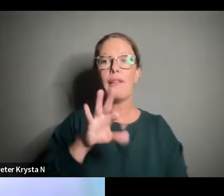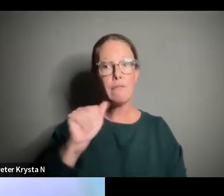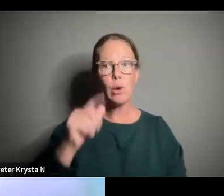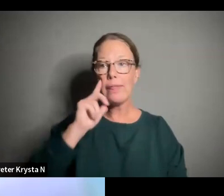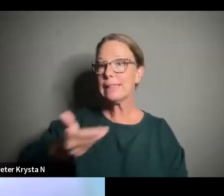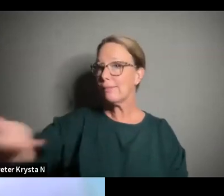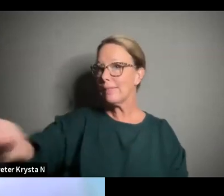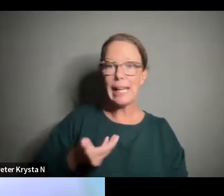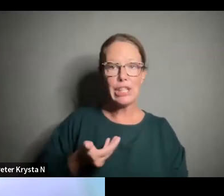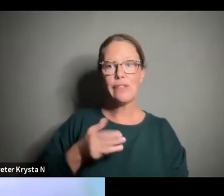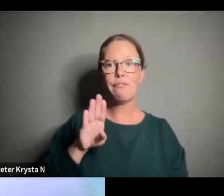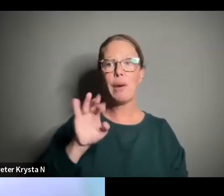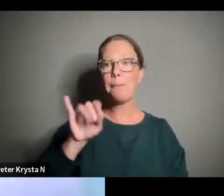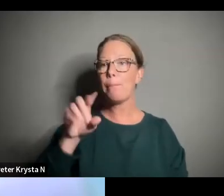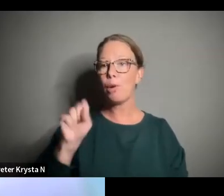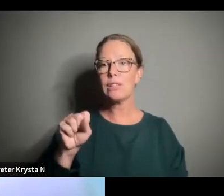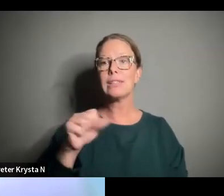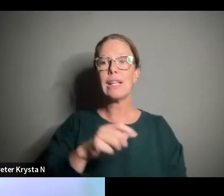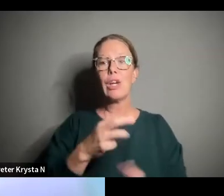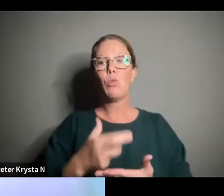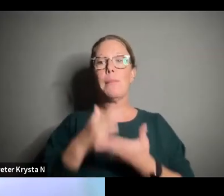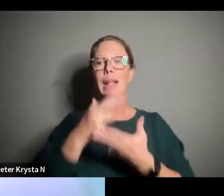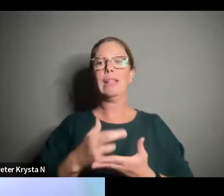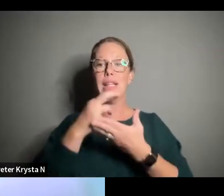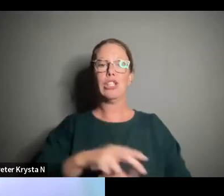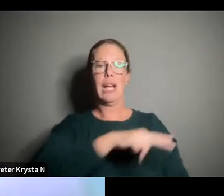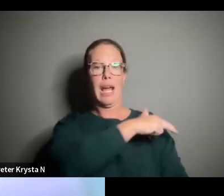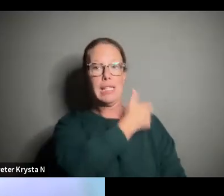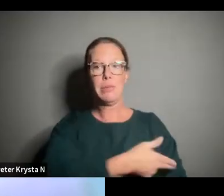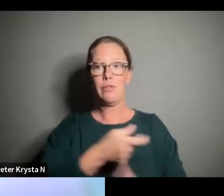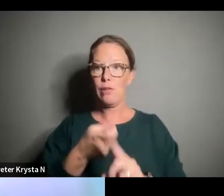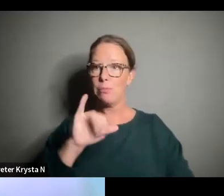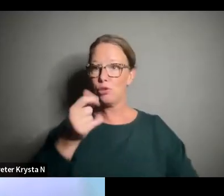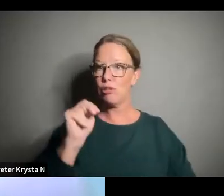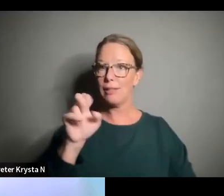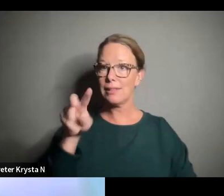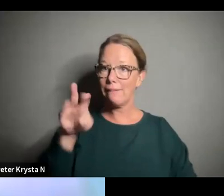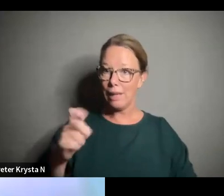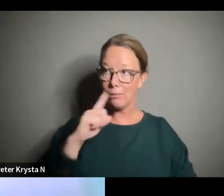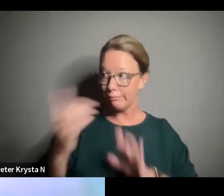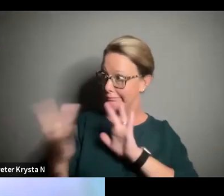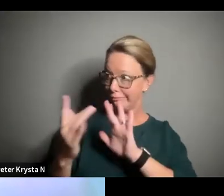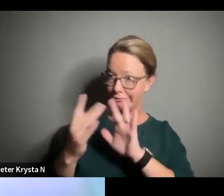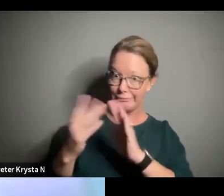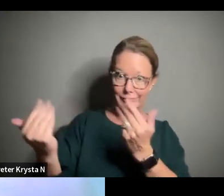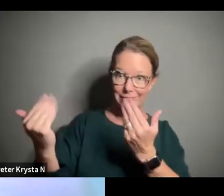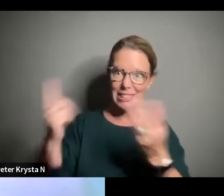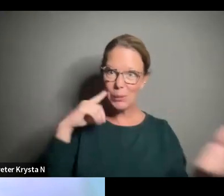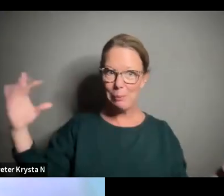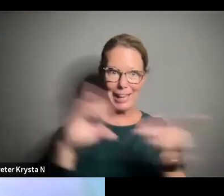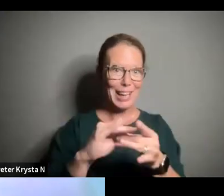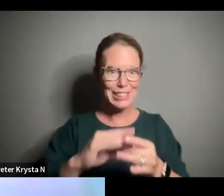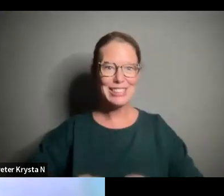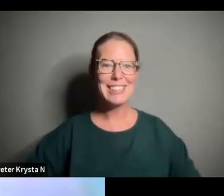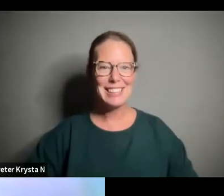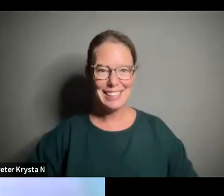from Brooks Rehabilitation Hospital in Jacksonville, Florida. They're inviting this person to contact them. So we've made a connection. Oh,